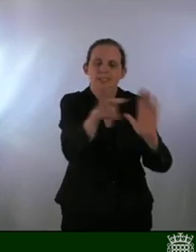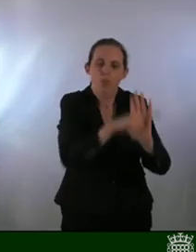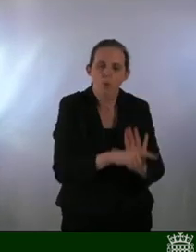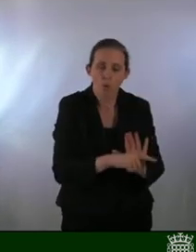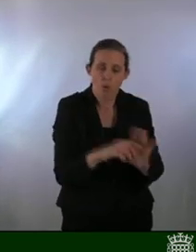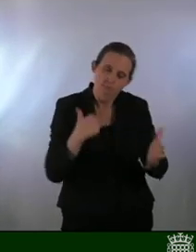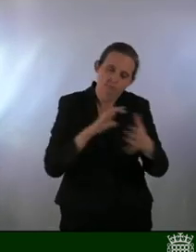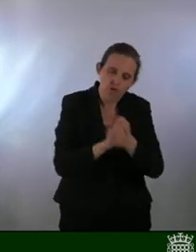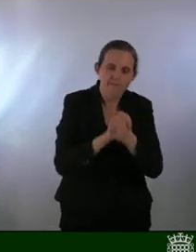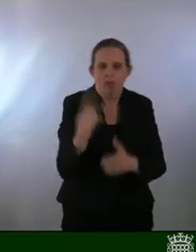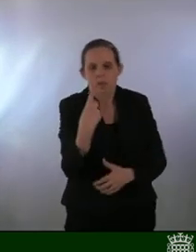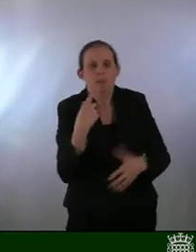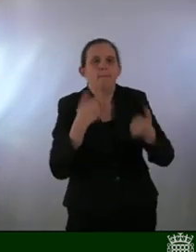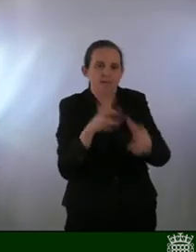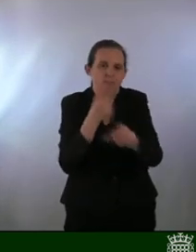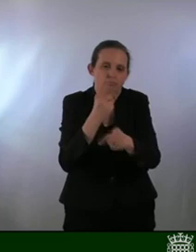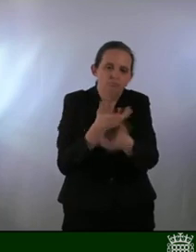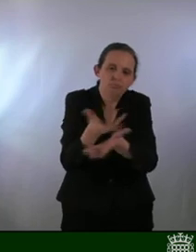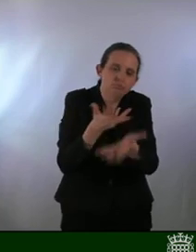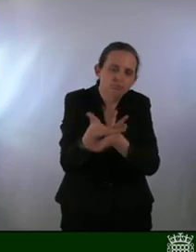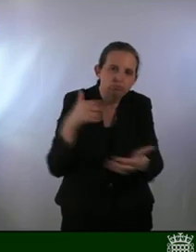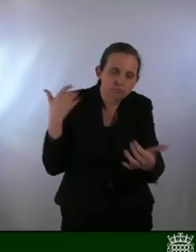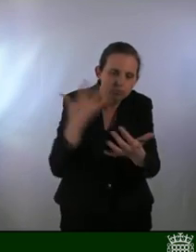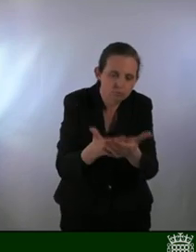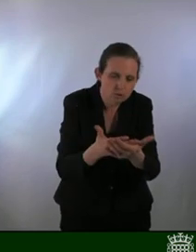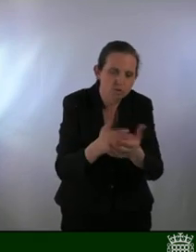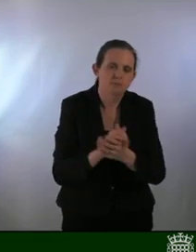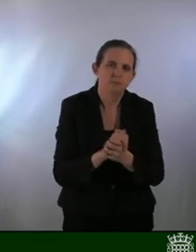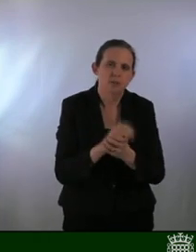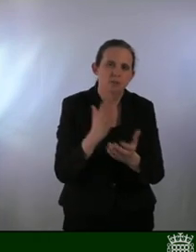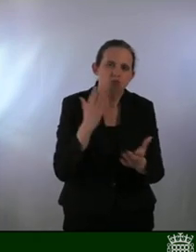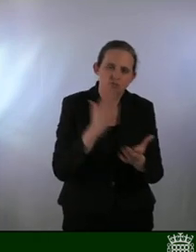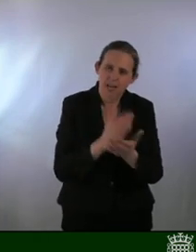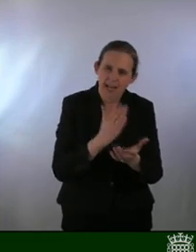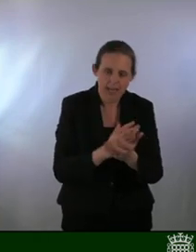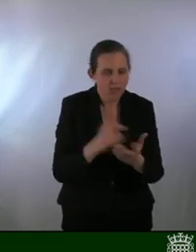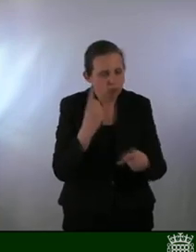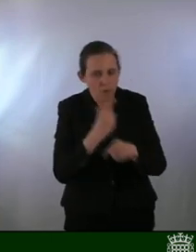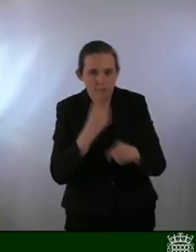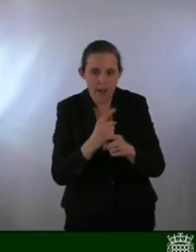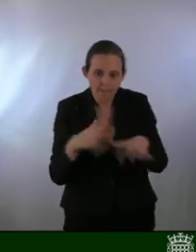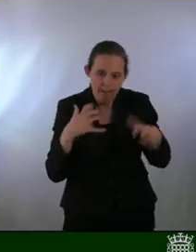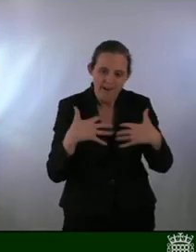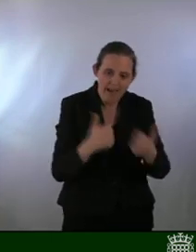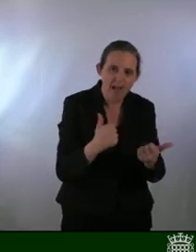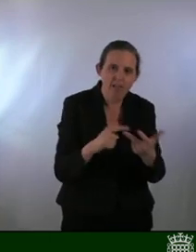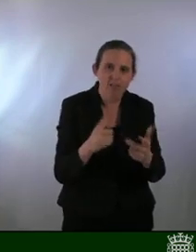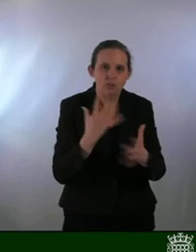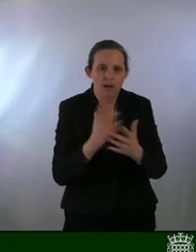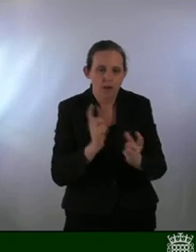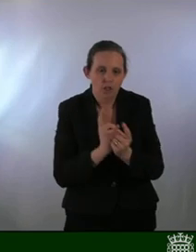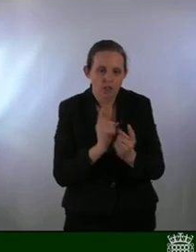had. But the biggest challenge to the public health social distancing measures will not be boredom